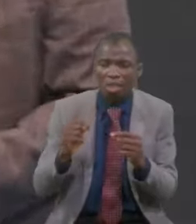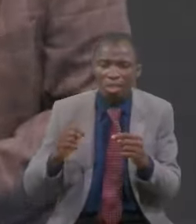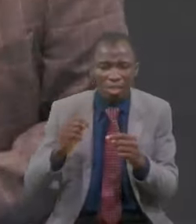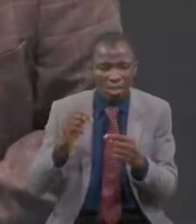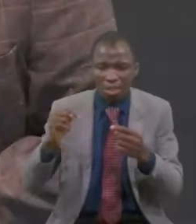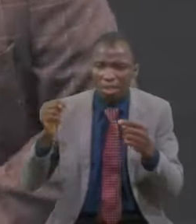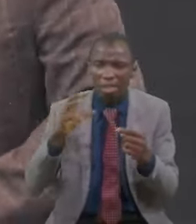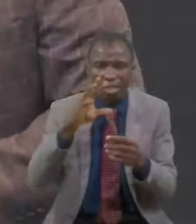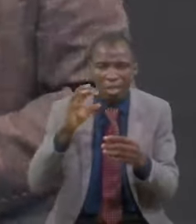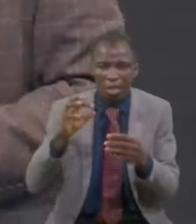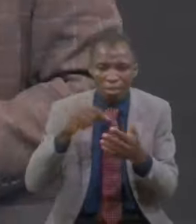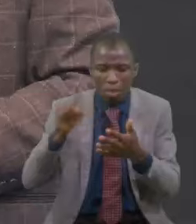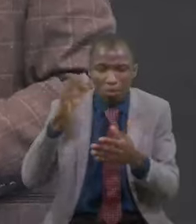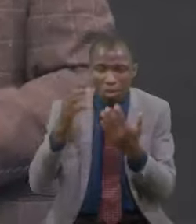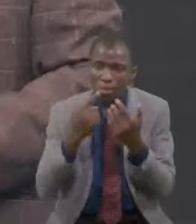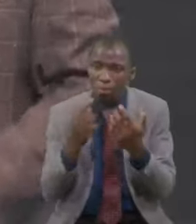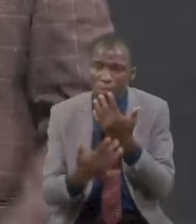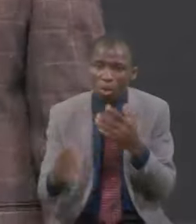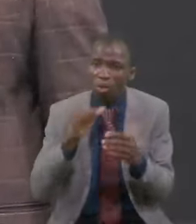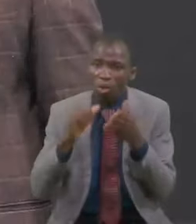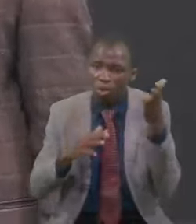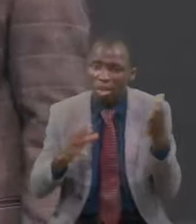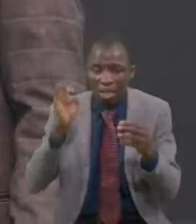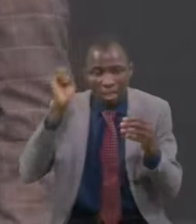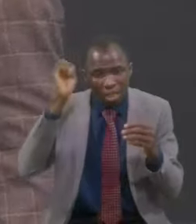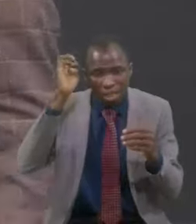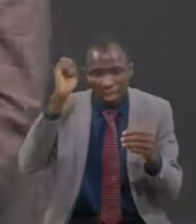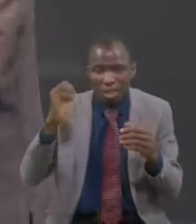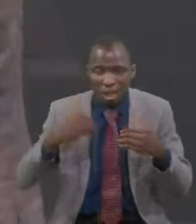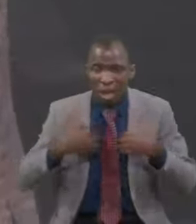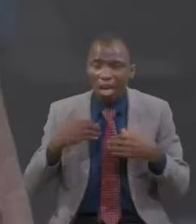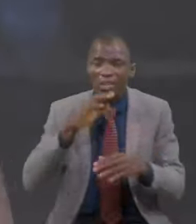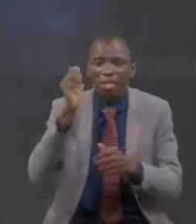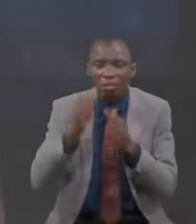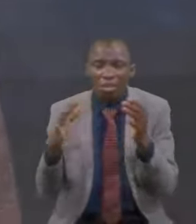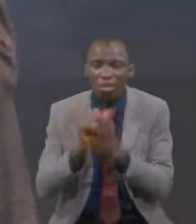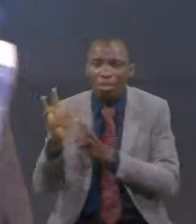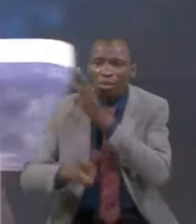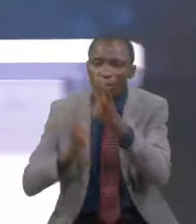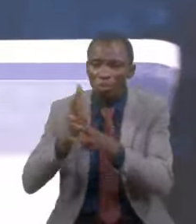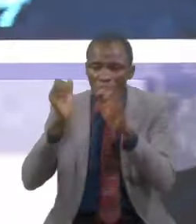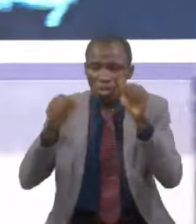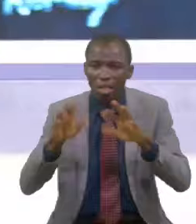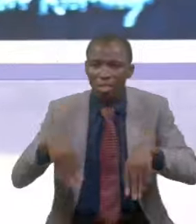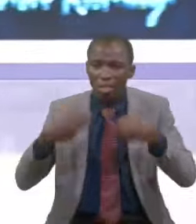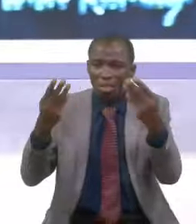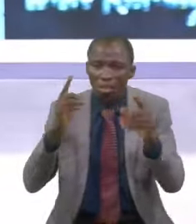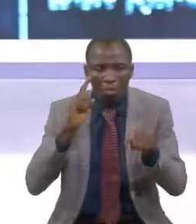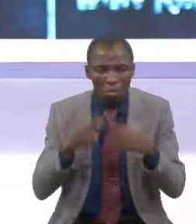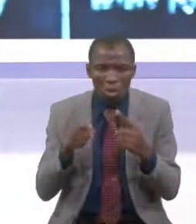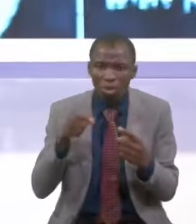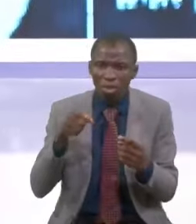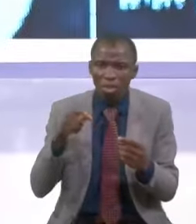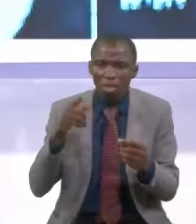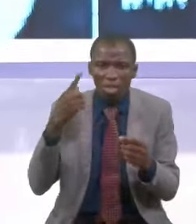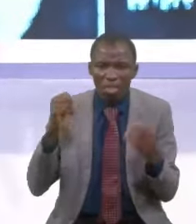the world can give, but the sign of the blood is not there. This one says, the angel then comes,